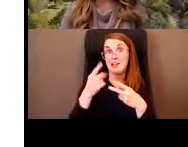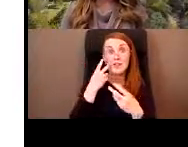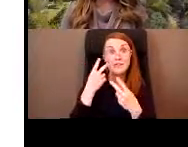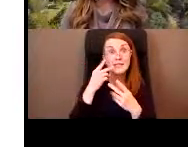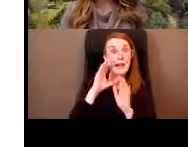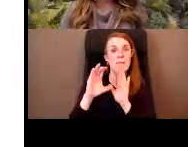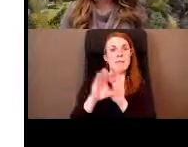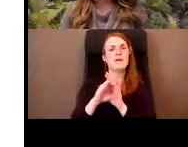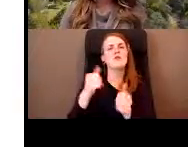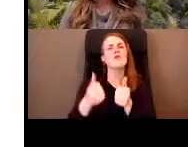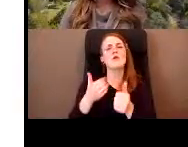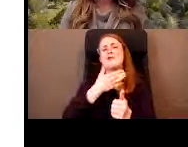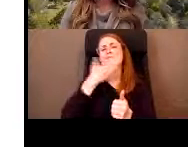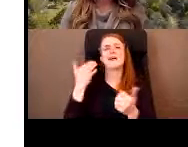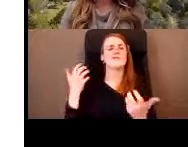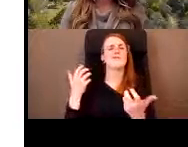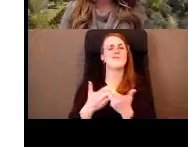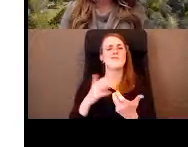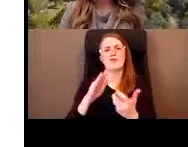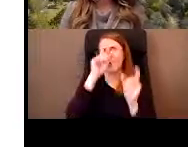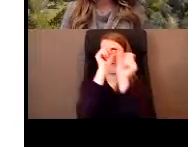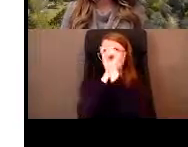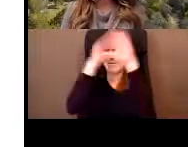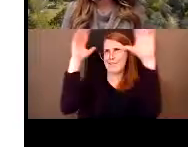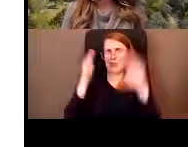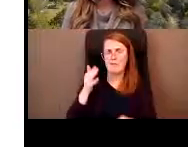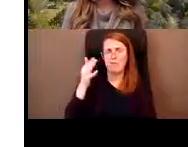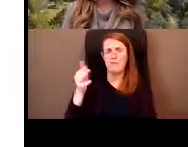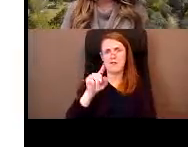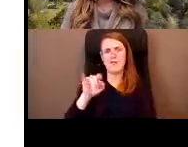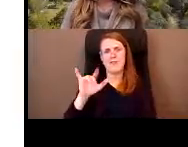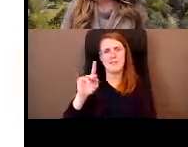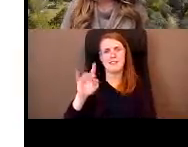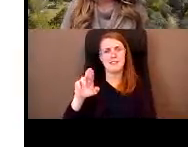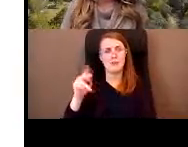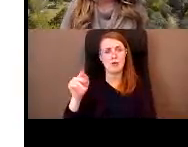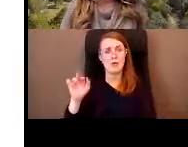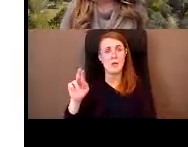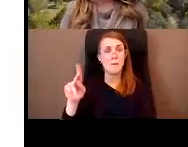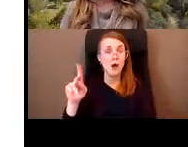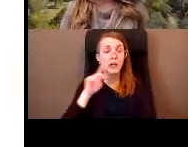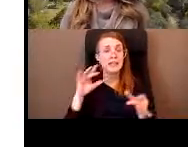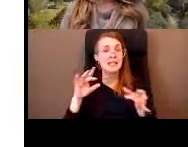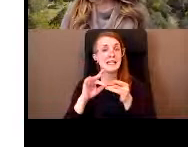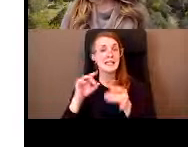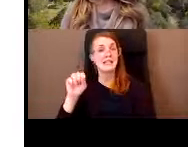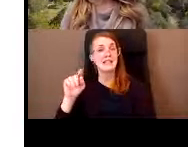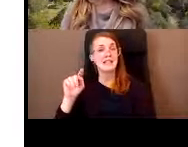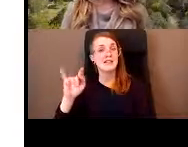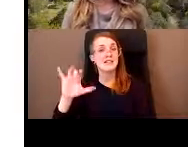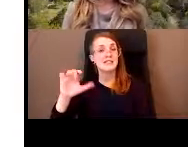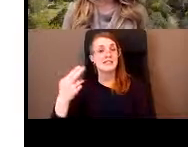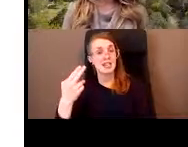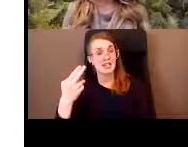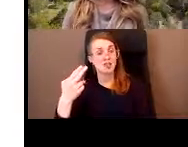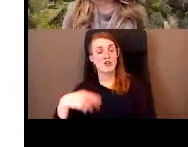vision of Zilker Park? Is it the first one, Stitch, Is it B, edges? That's